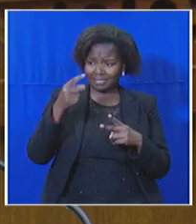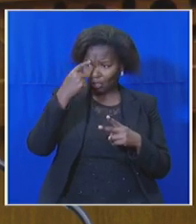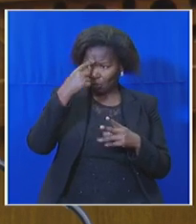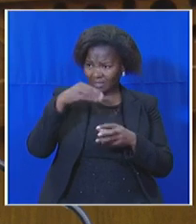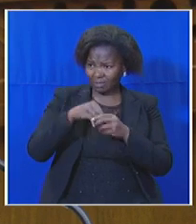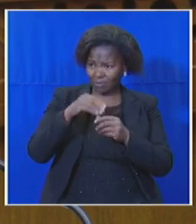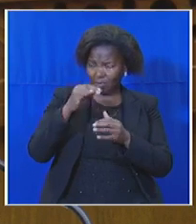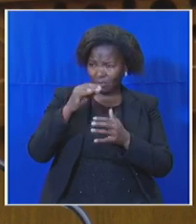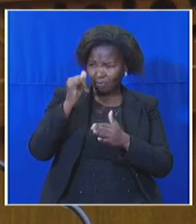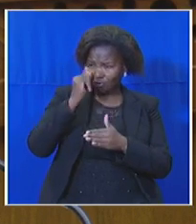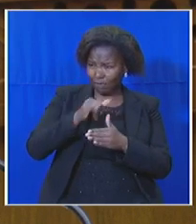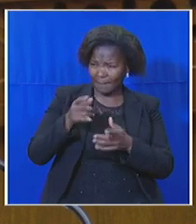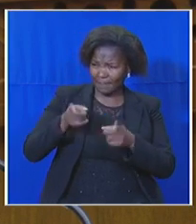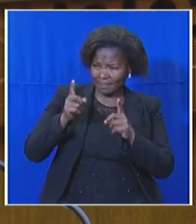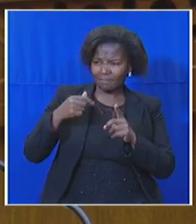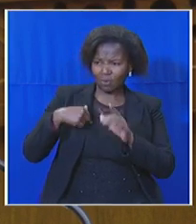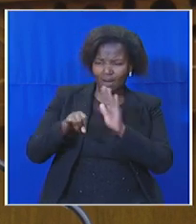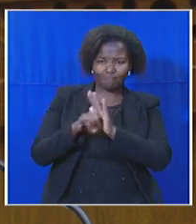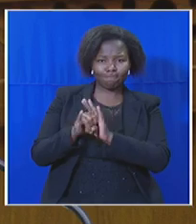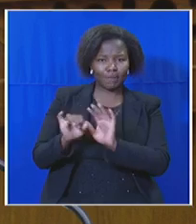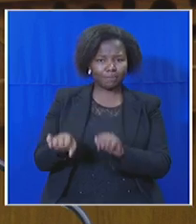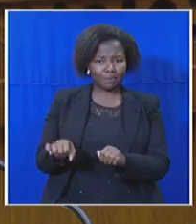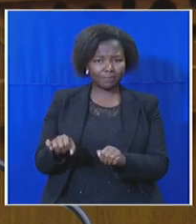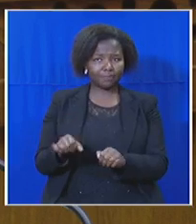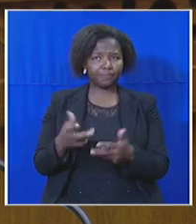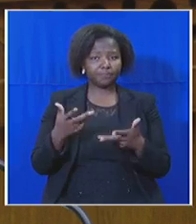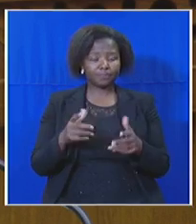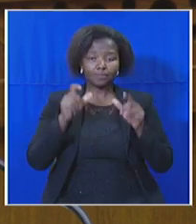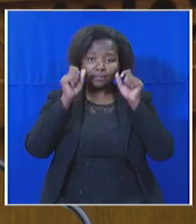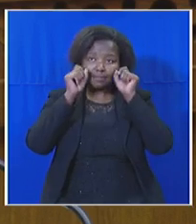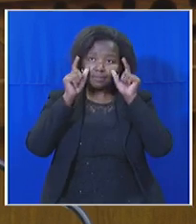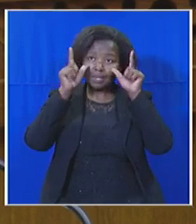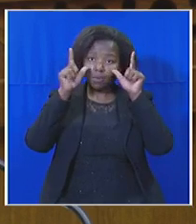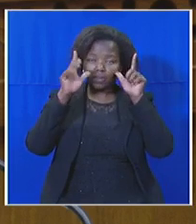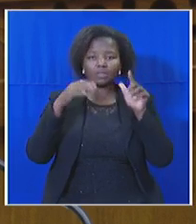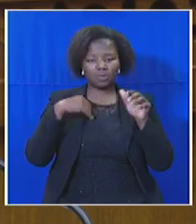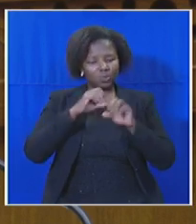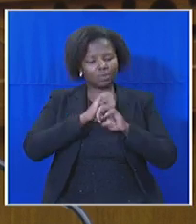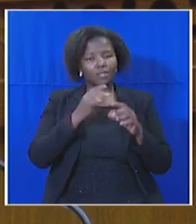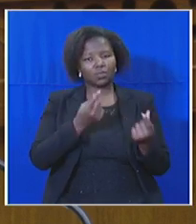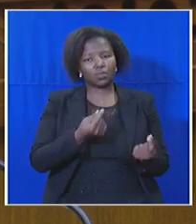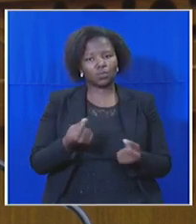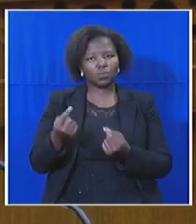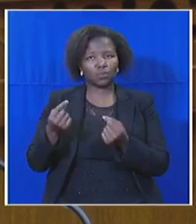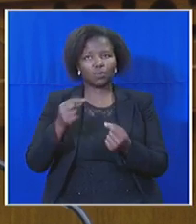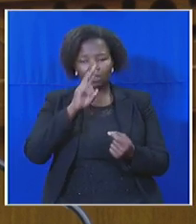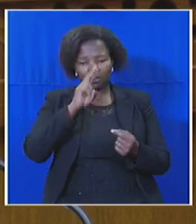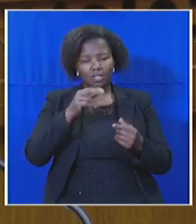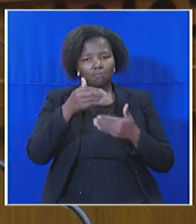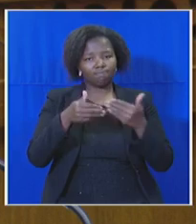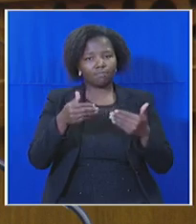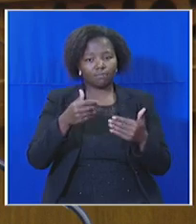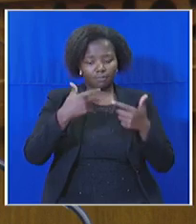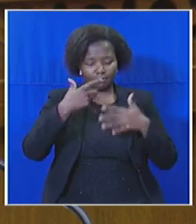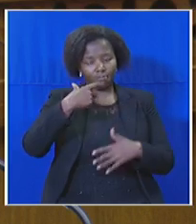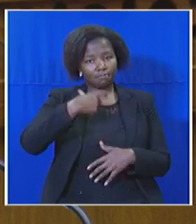suspicious vehicles. We will enhance awareness among members to strengthen operational and psychological readiness